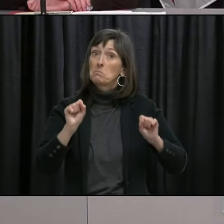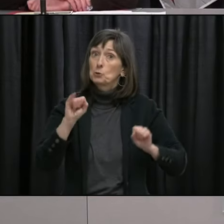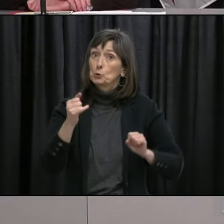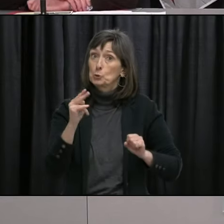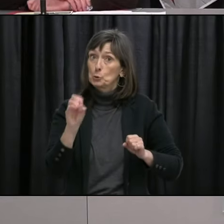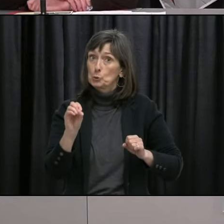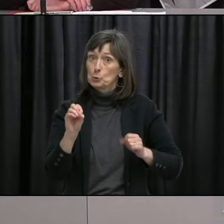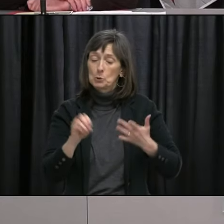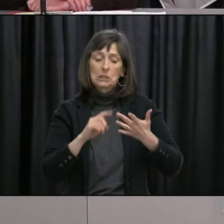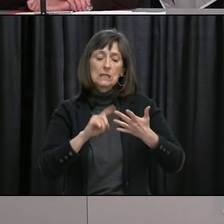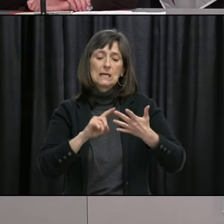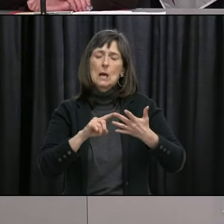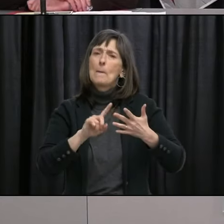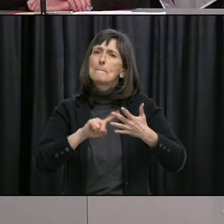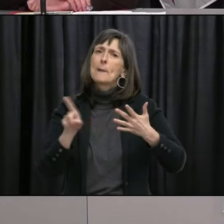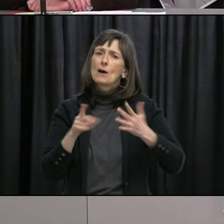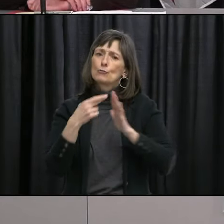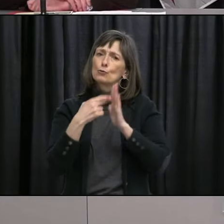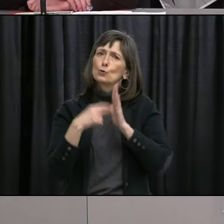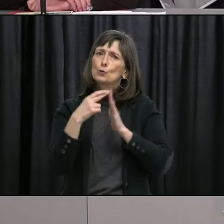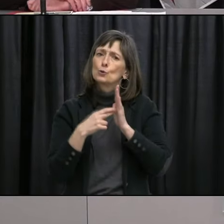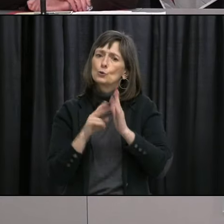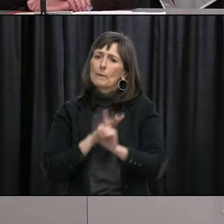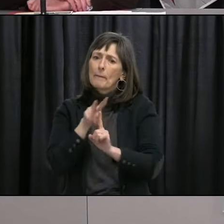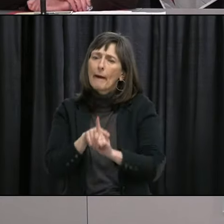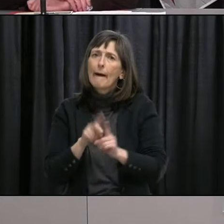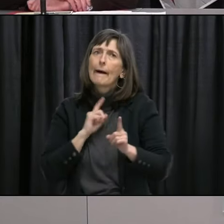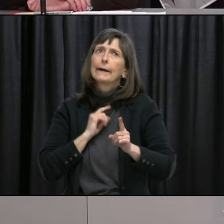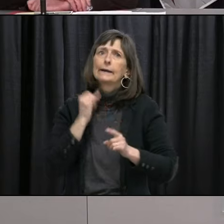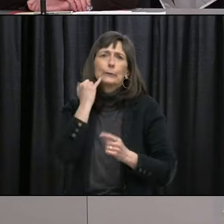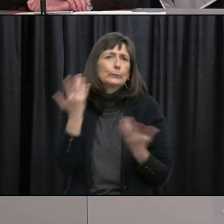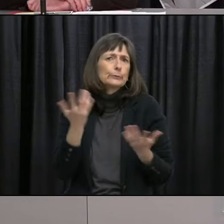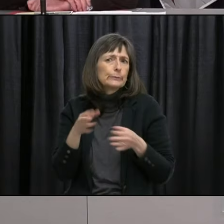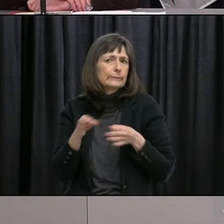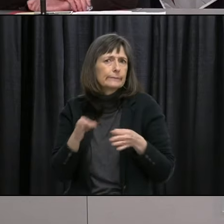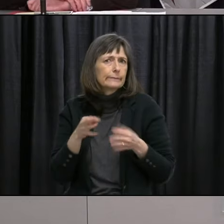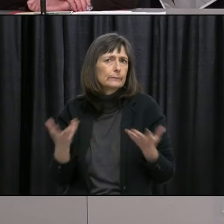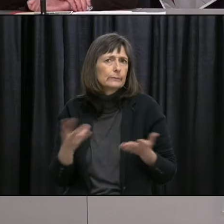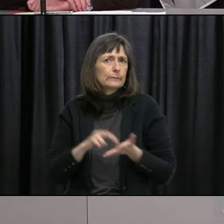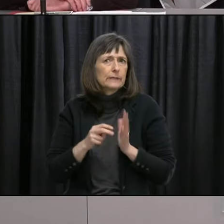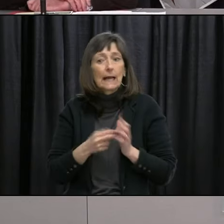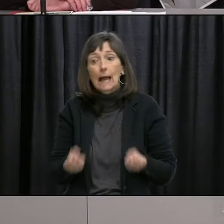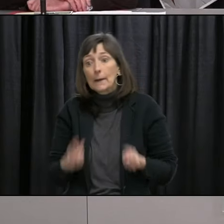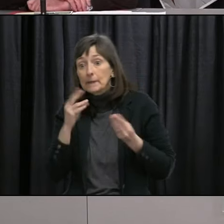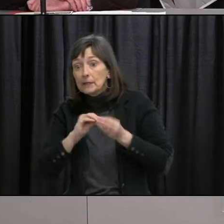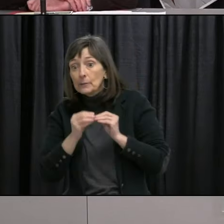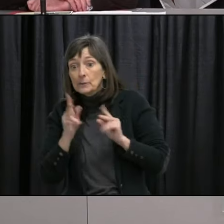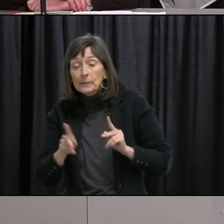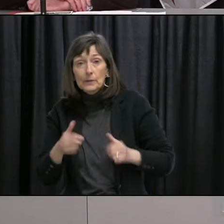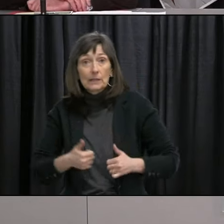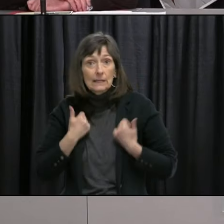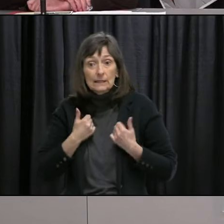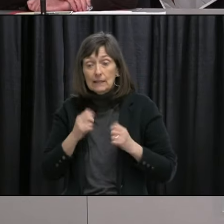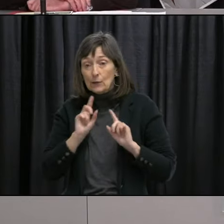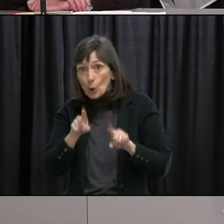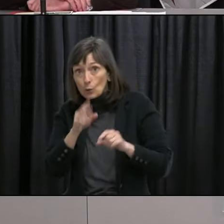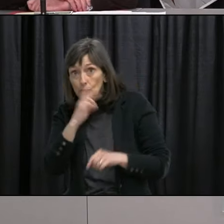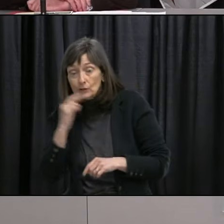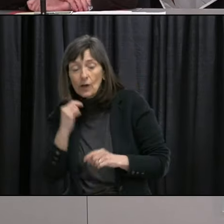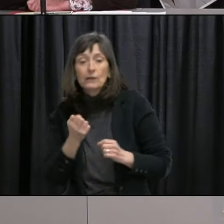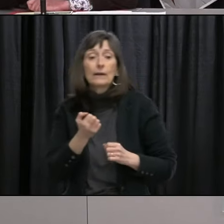what those restrictions will be besides, no buffets and limited occupancy. Can you give some more clarification to this? I know